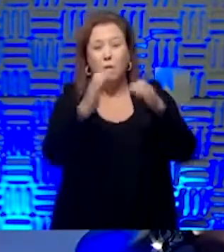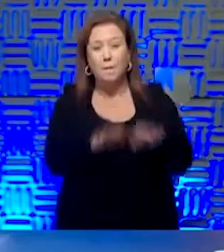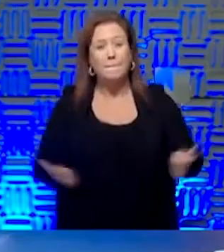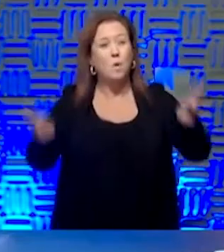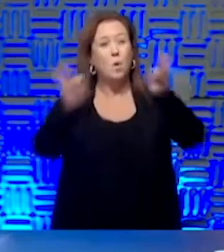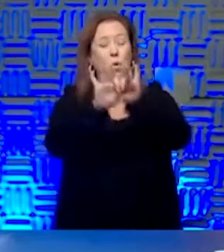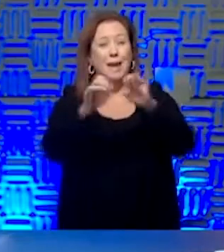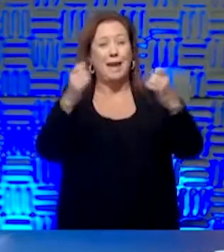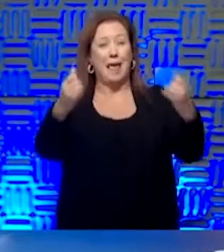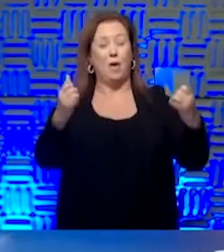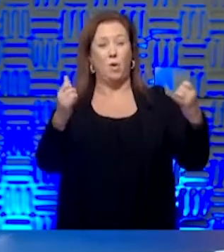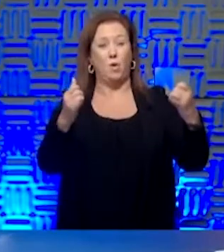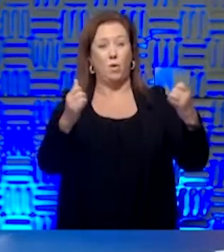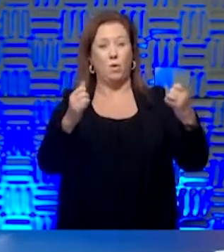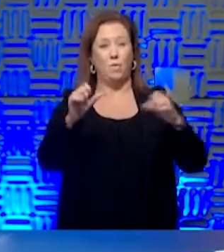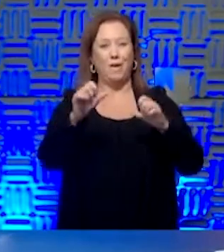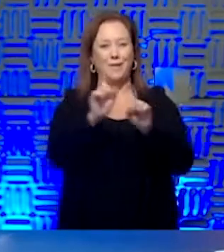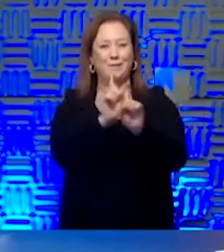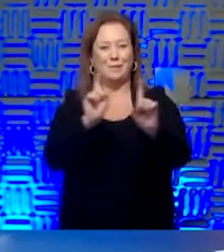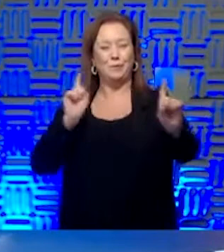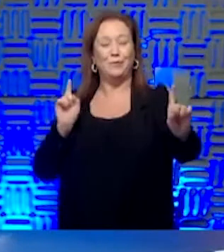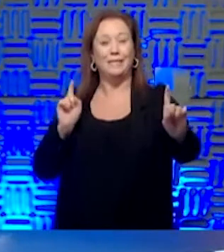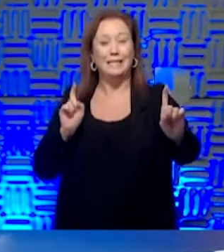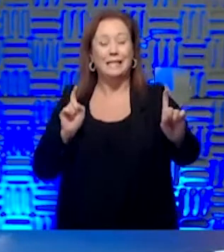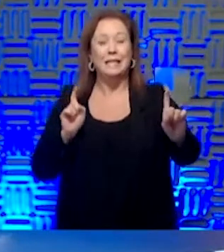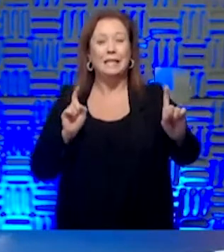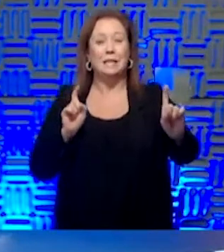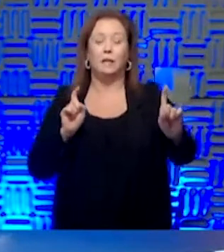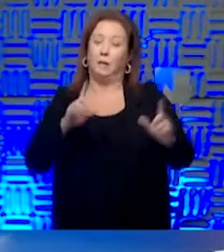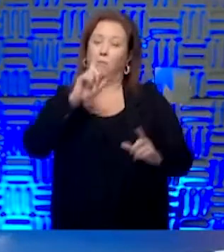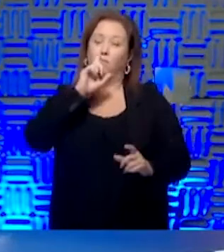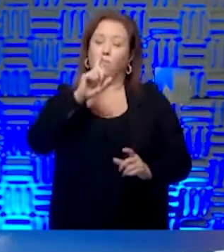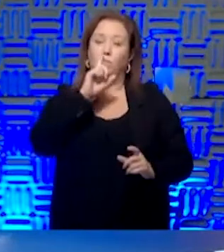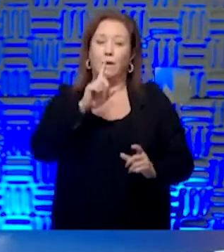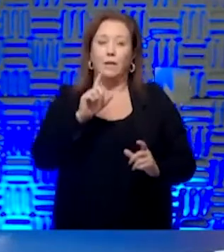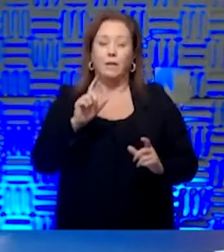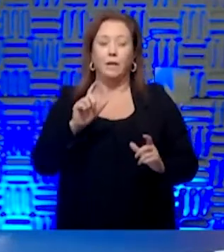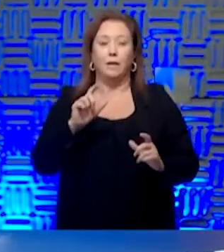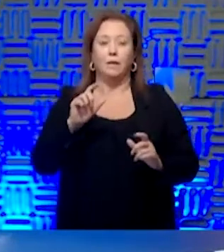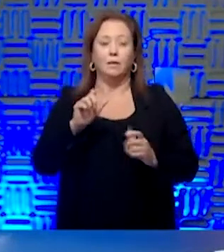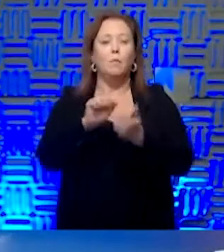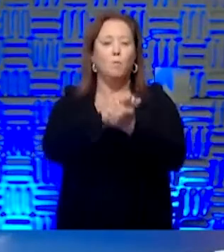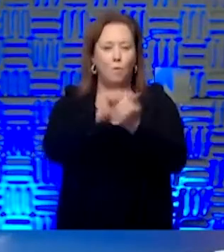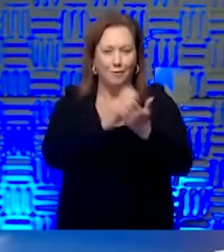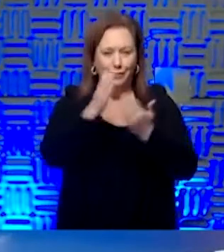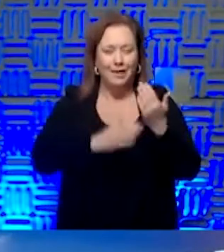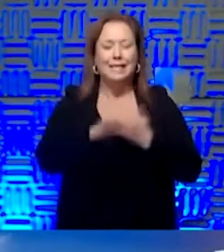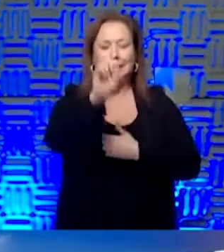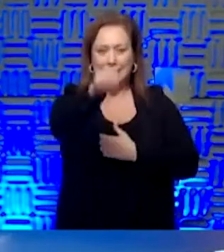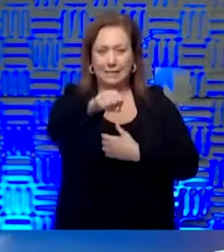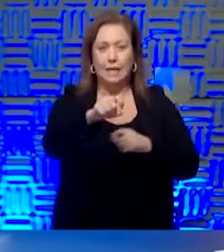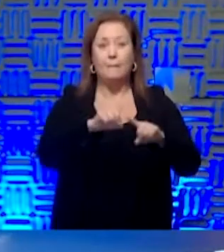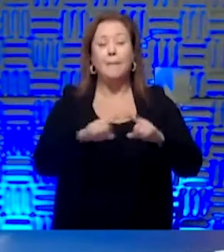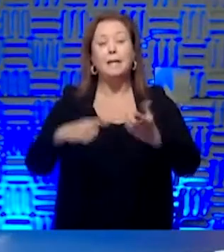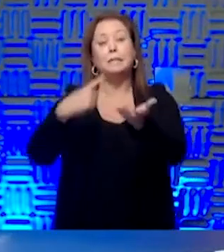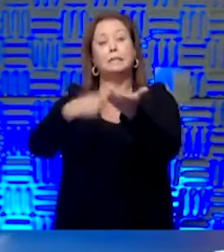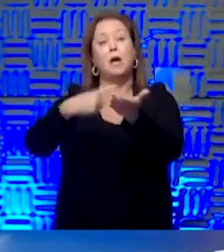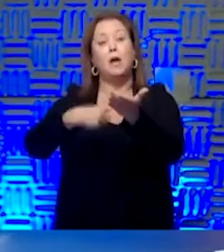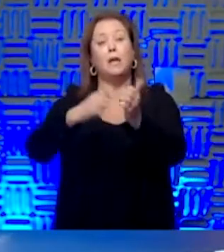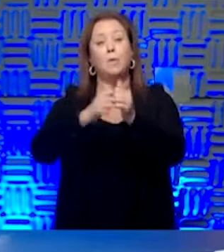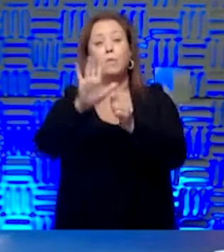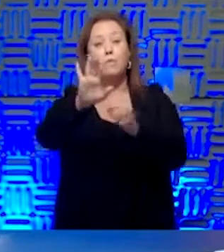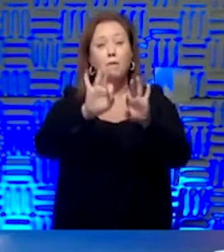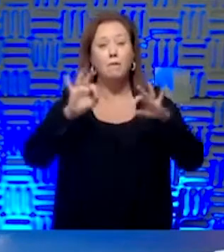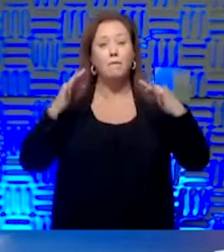while they're social distancing, beyond all of the washing hands and et cetera, is talking with your loved